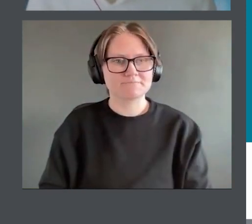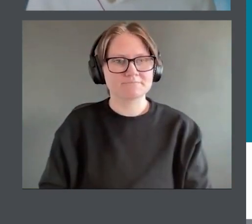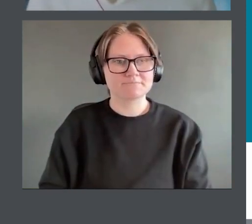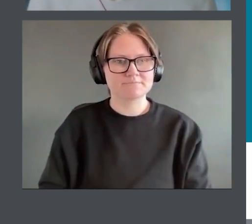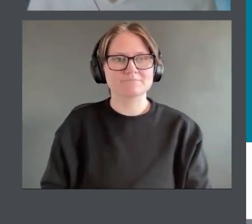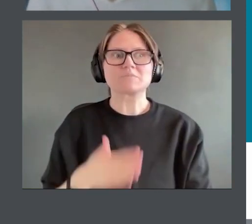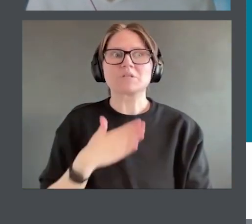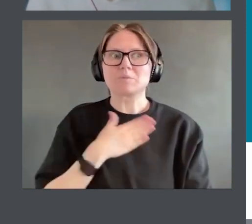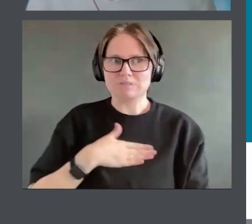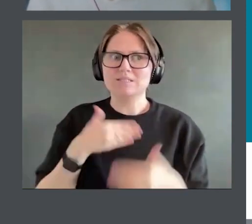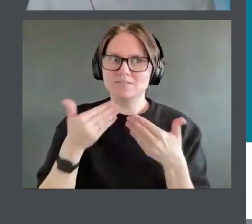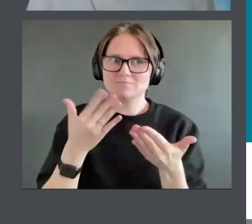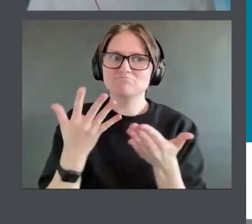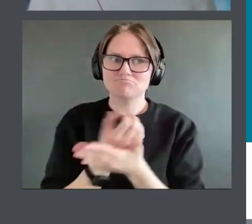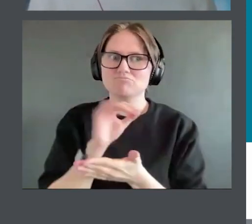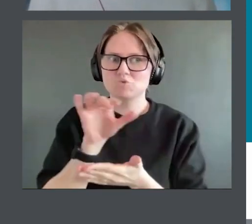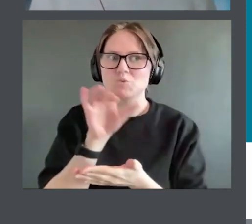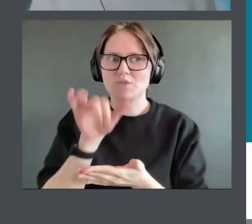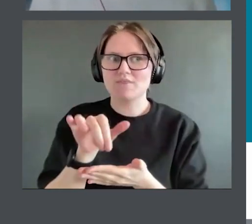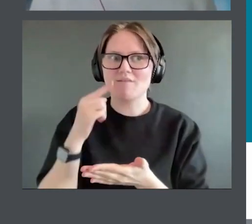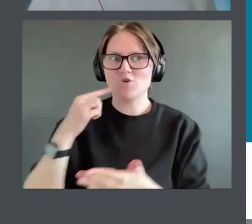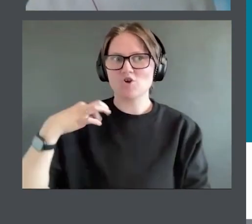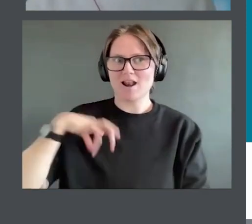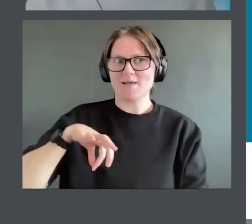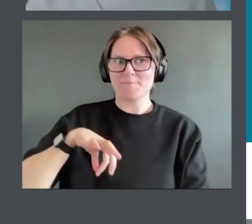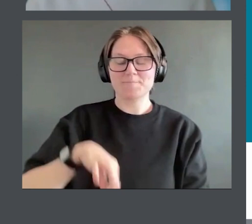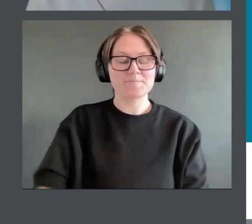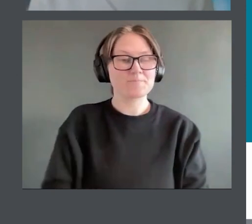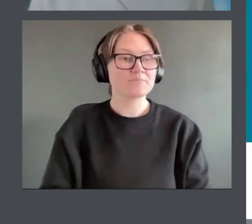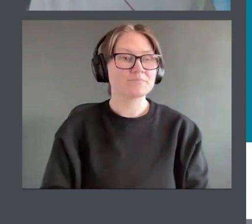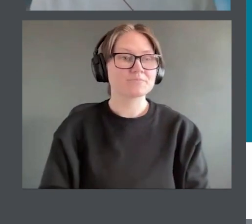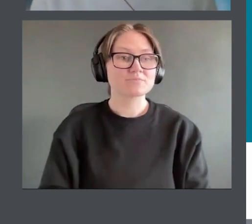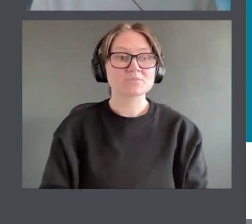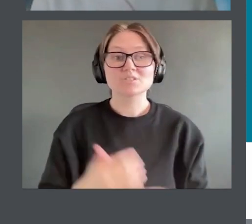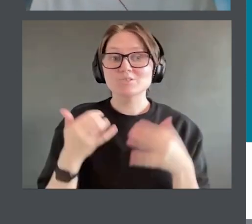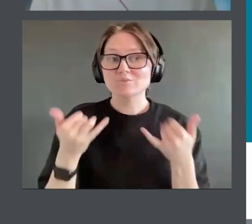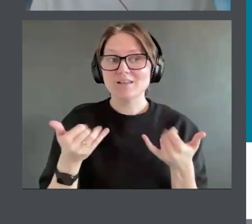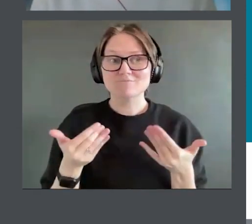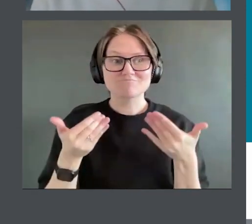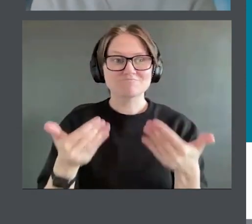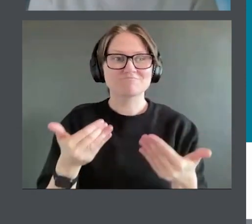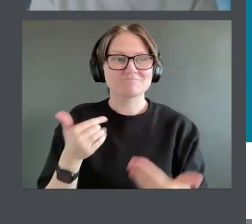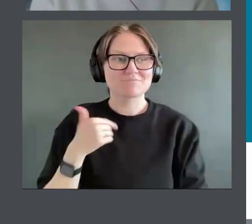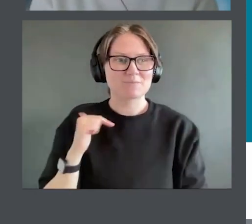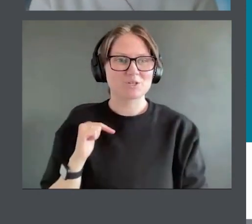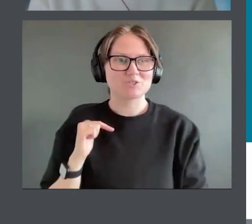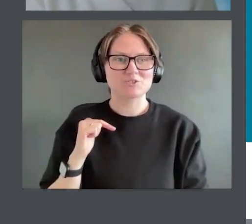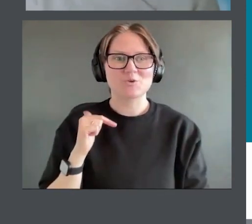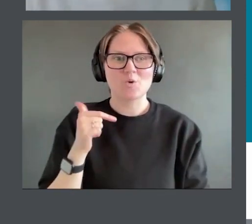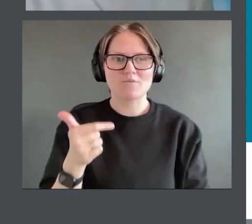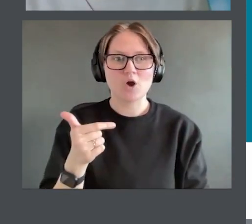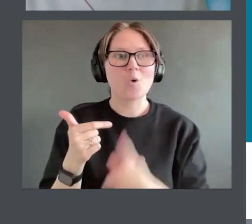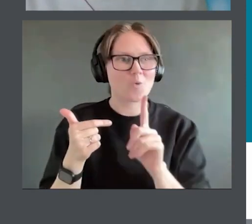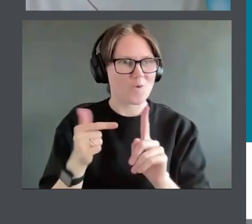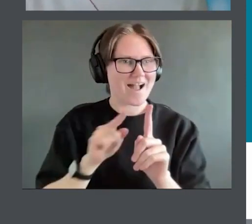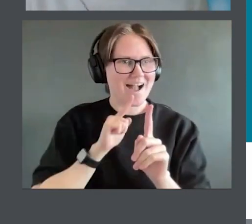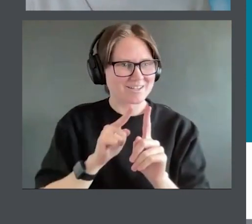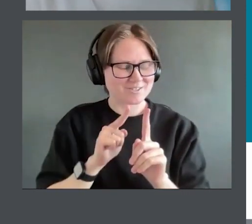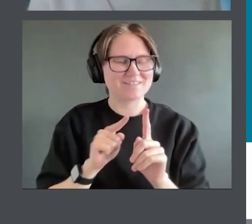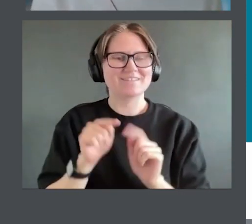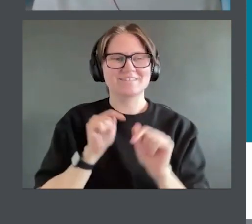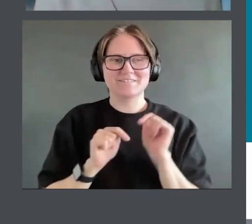Please do so. Um, Without further ado, I'm going to turn this, actually, we're going to do a